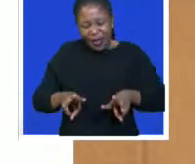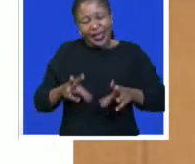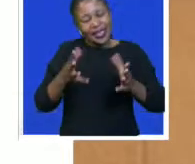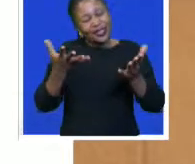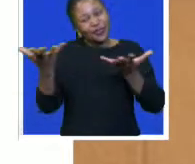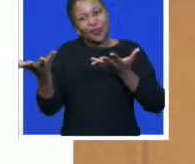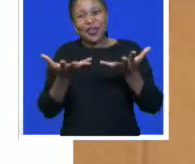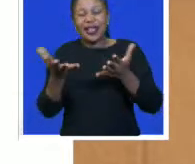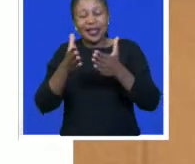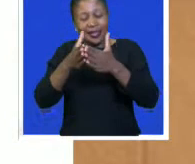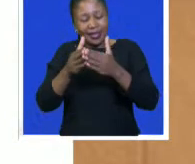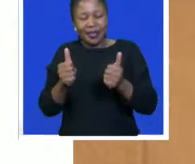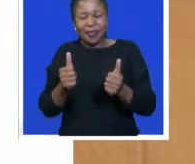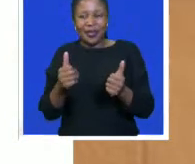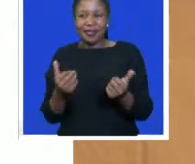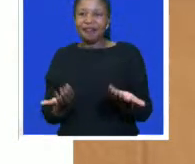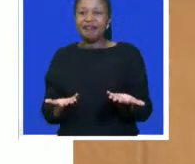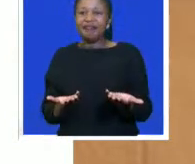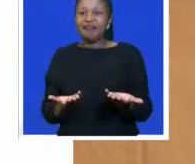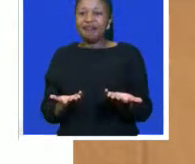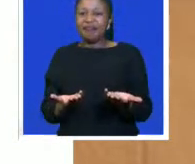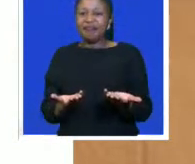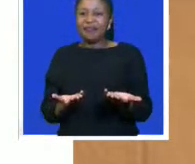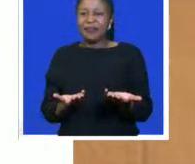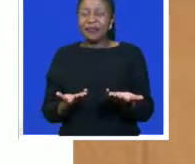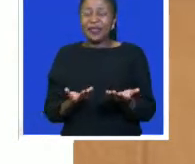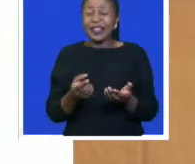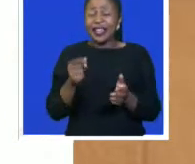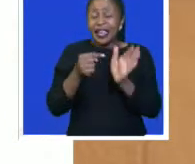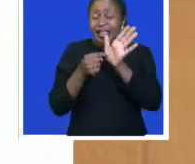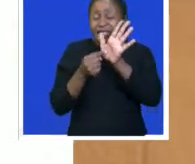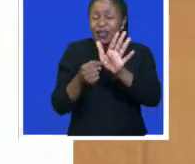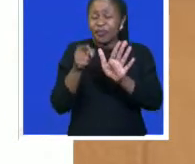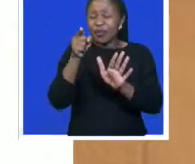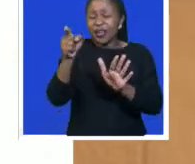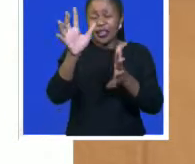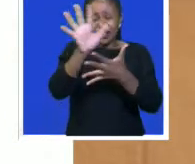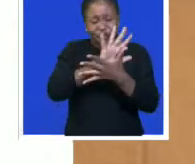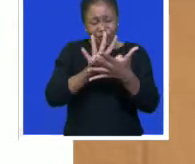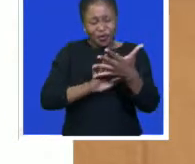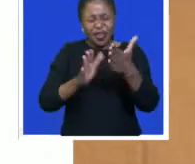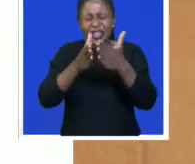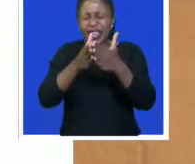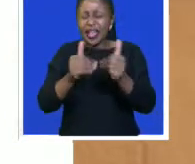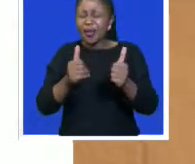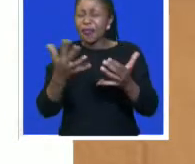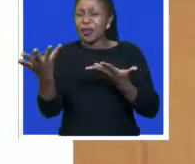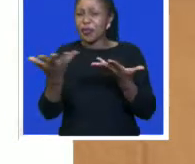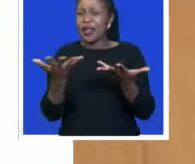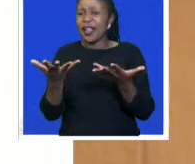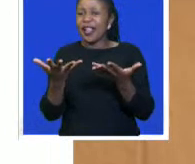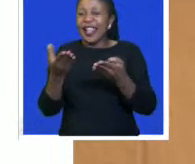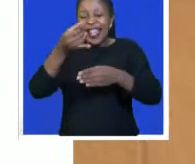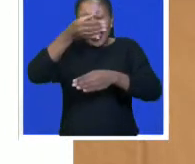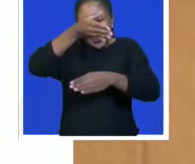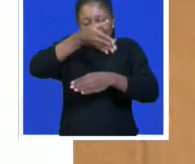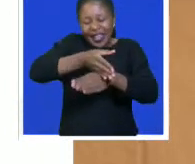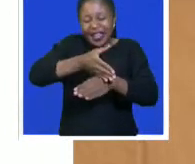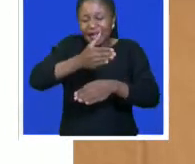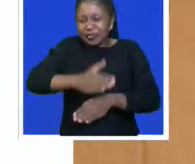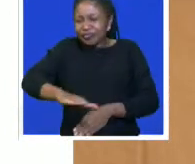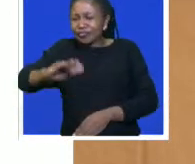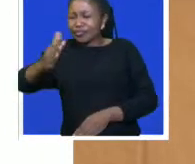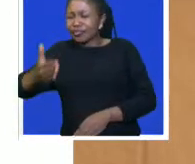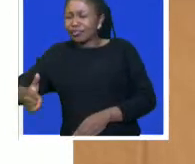we have to, where is the story actually set? It is said that it is set, it is in the sea and within